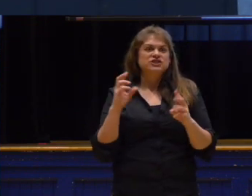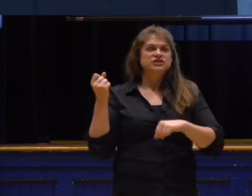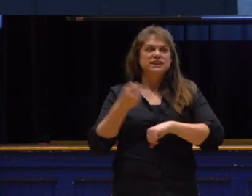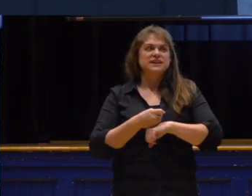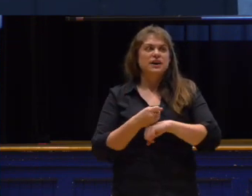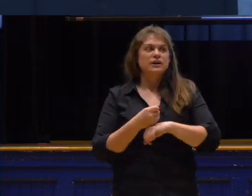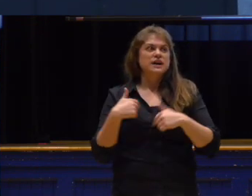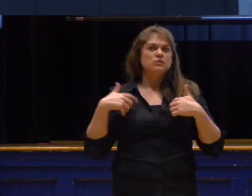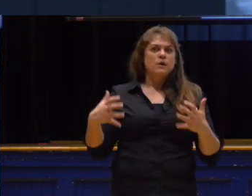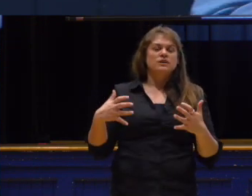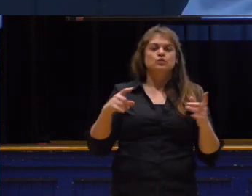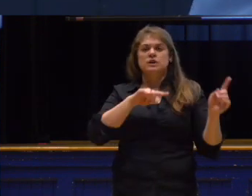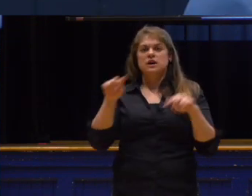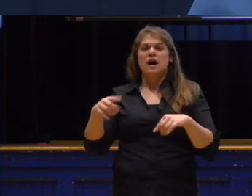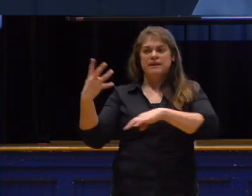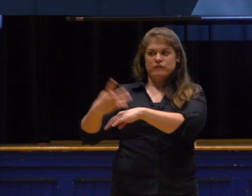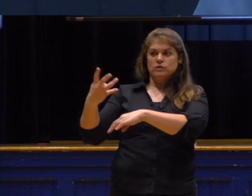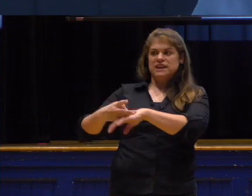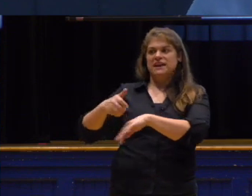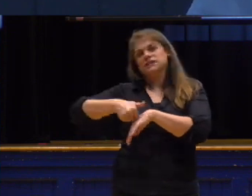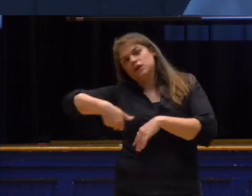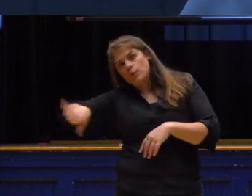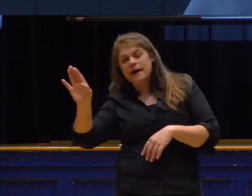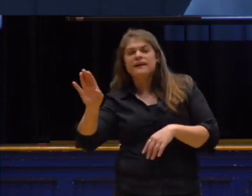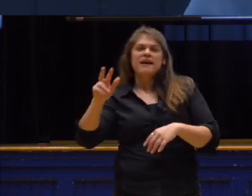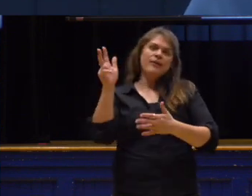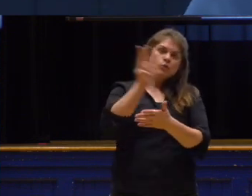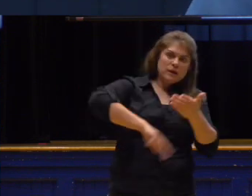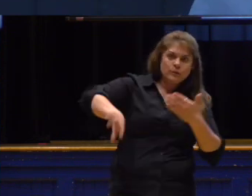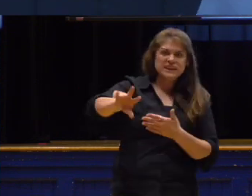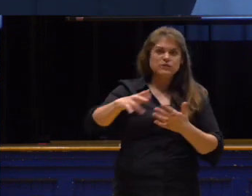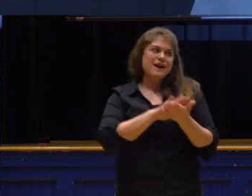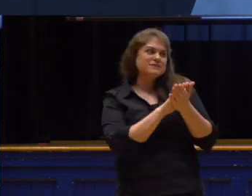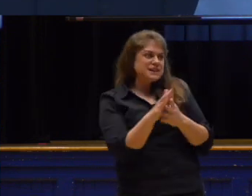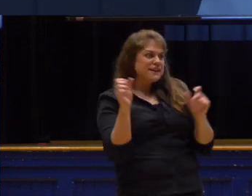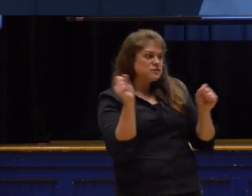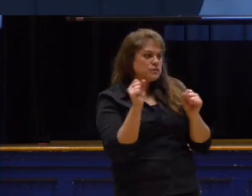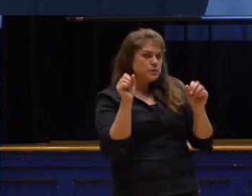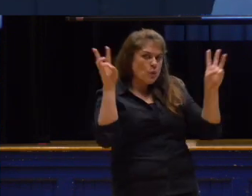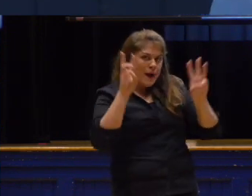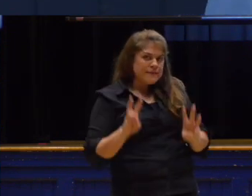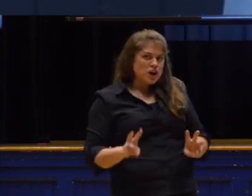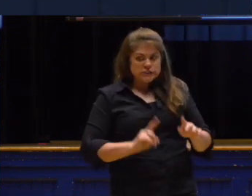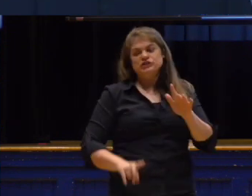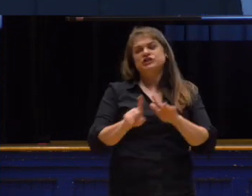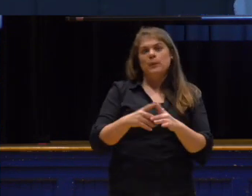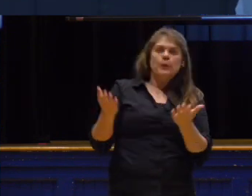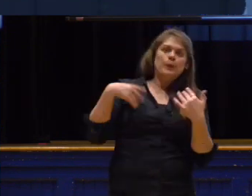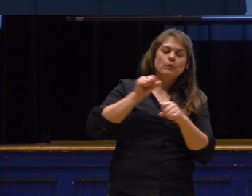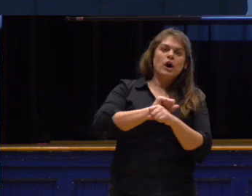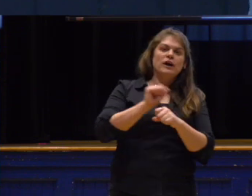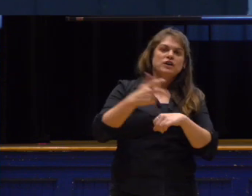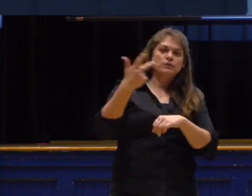know, we don't want you to come out and do 4 days worth of work and then go away. And then, hey, 3 weeks later, the weather's good. You know, you can show up for